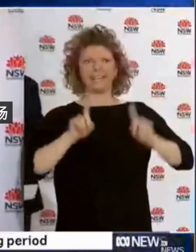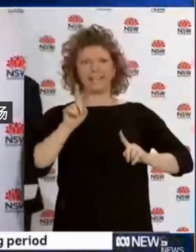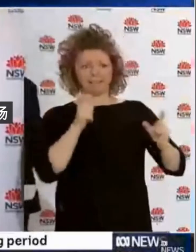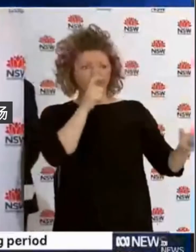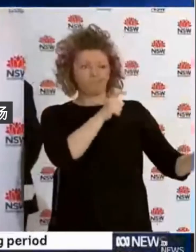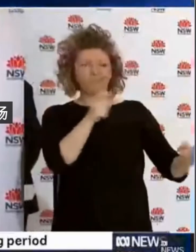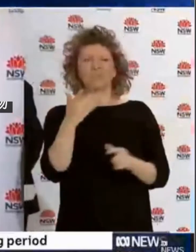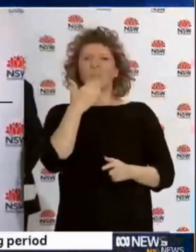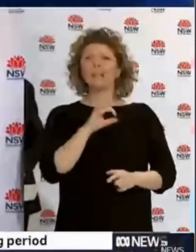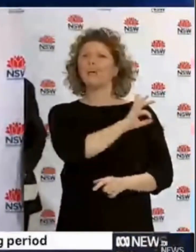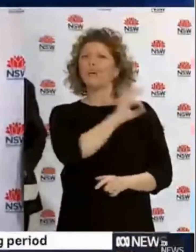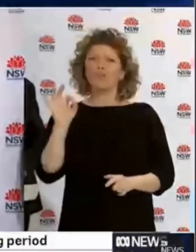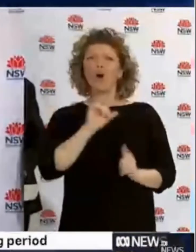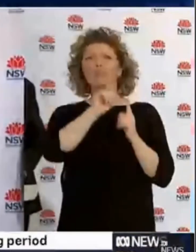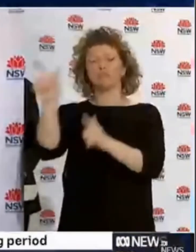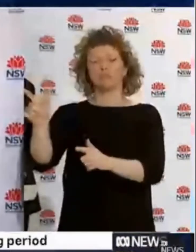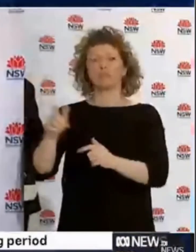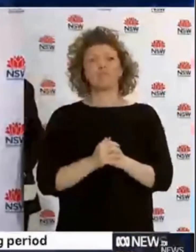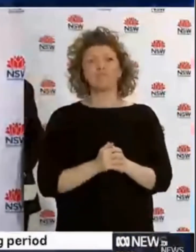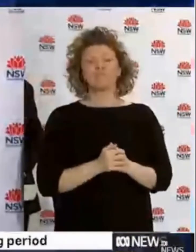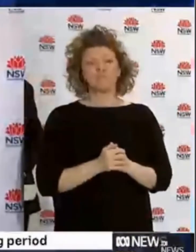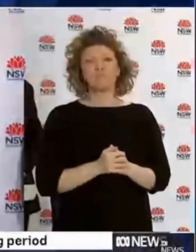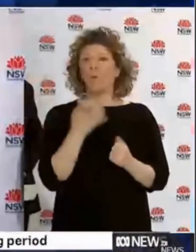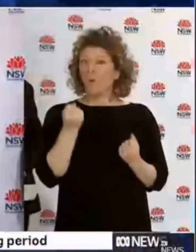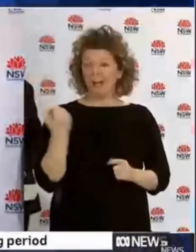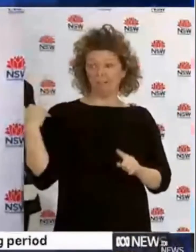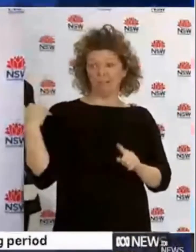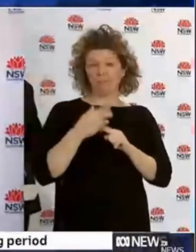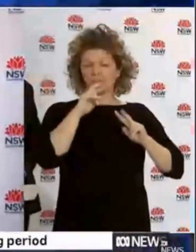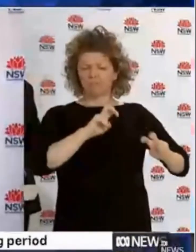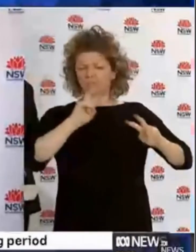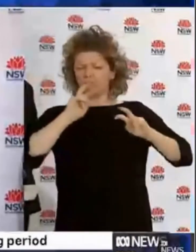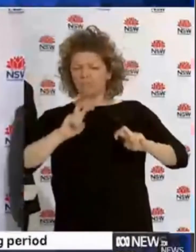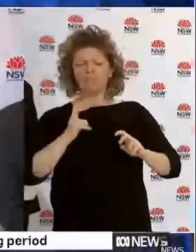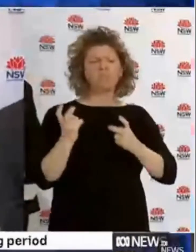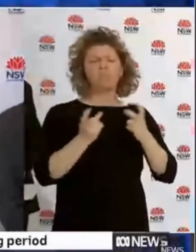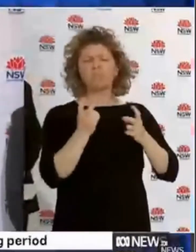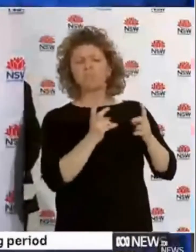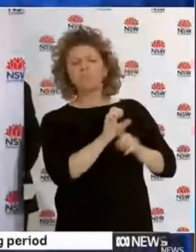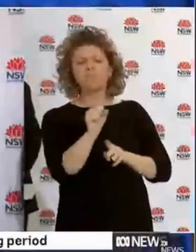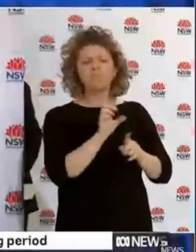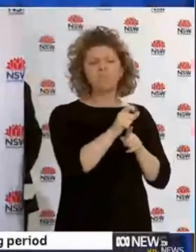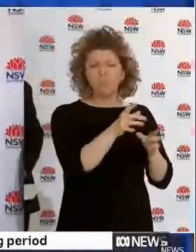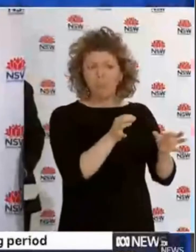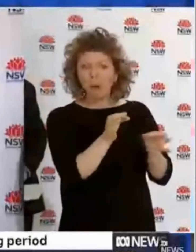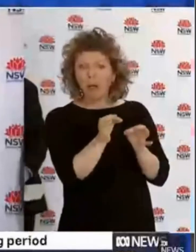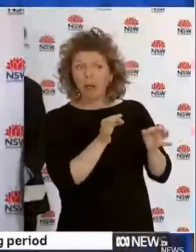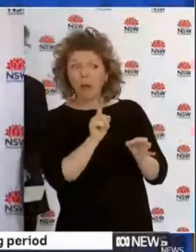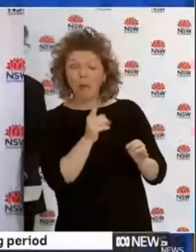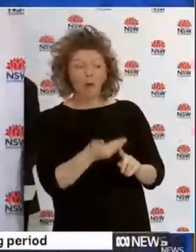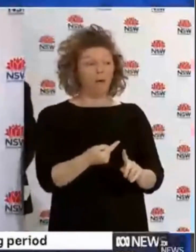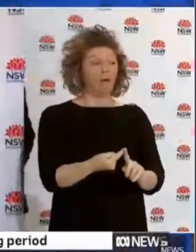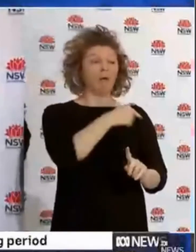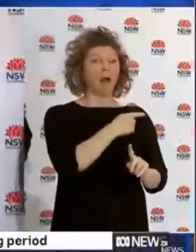city to protest. Strikeforce seasoned investigators have been continuing their investigations into the events of last week's